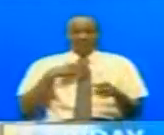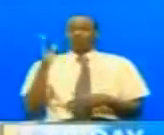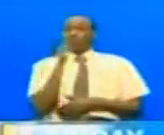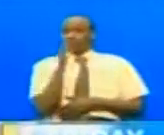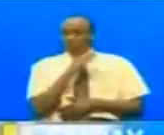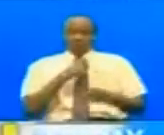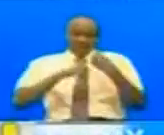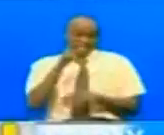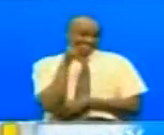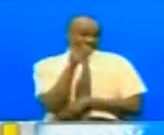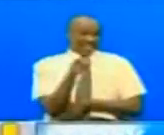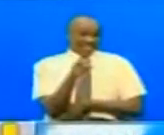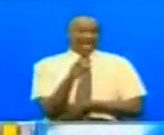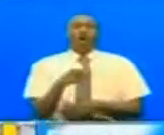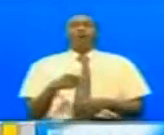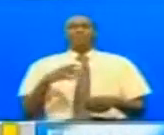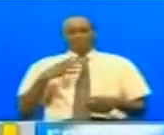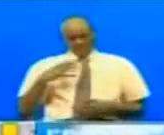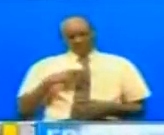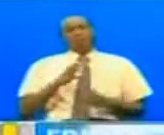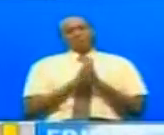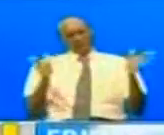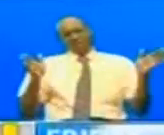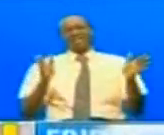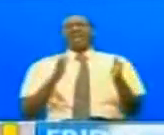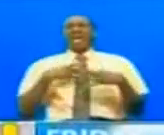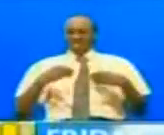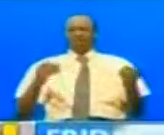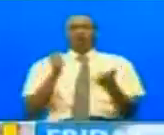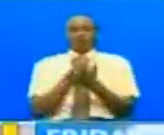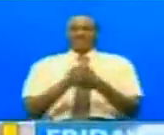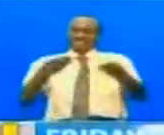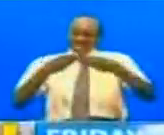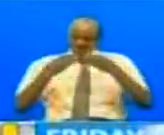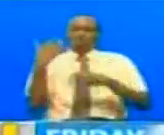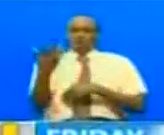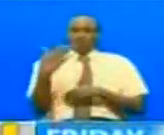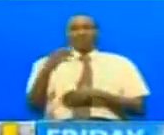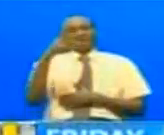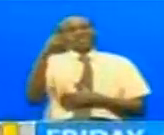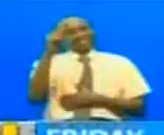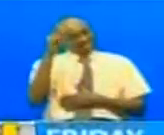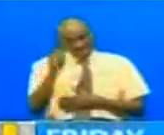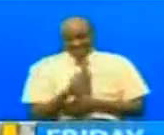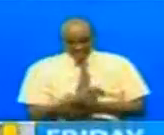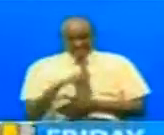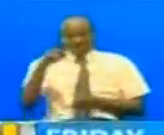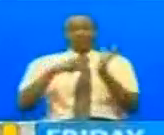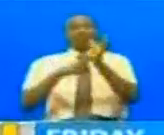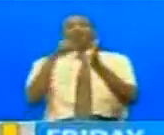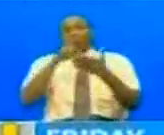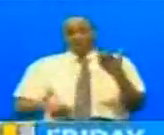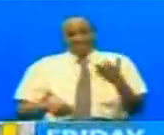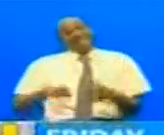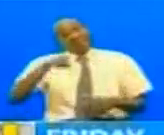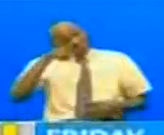at Owino Uhuru, officers within the Public Health Office availed these documents to KTN. They indicate that not